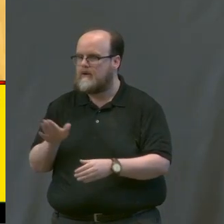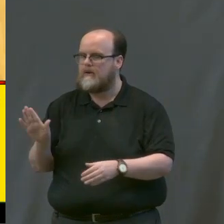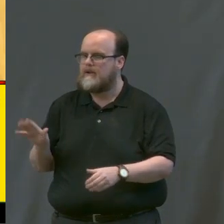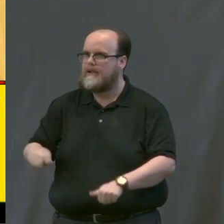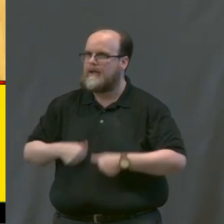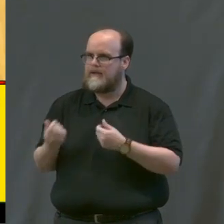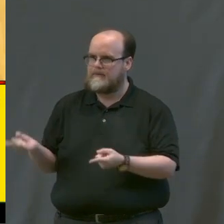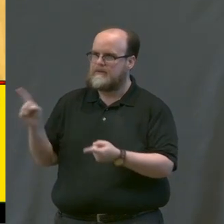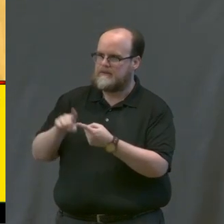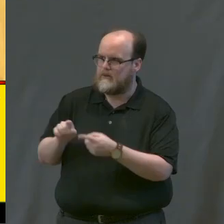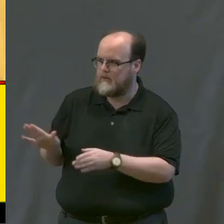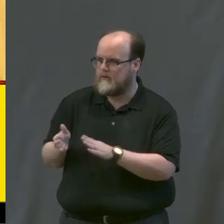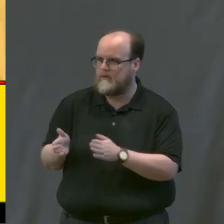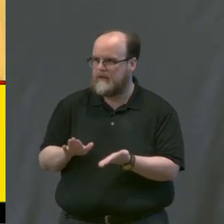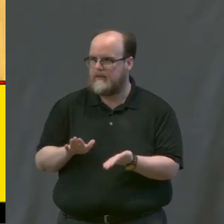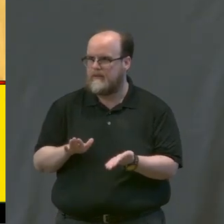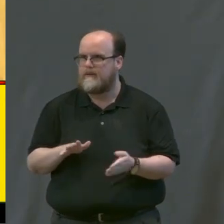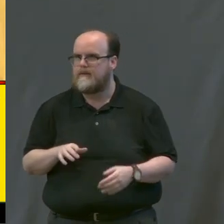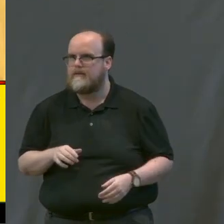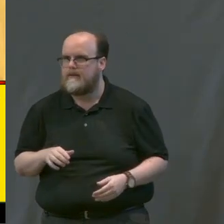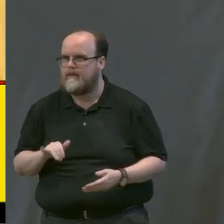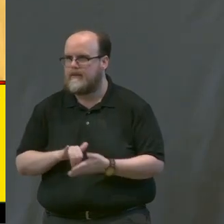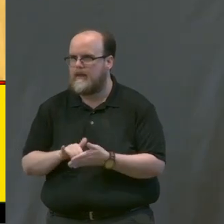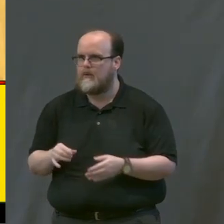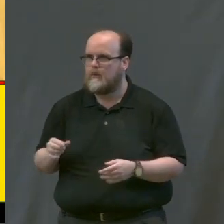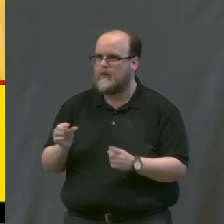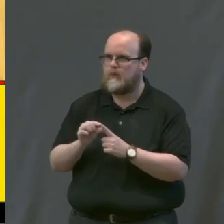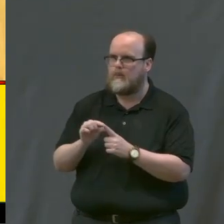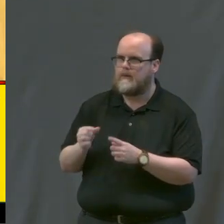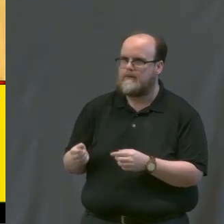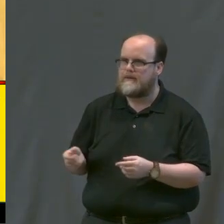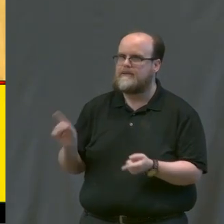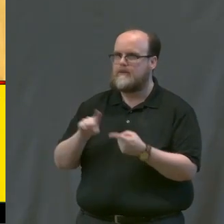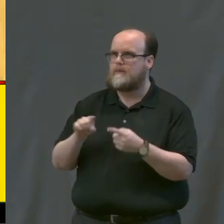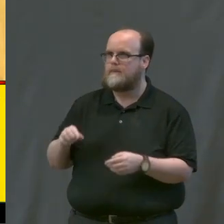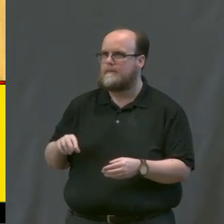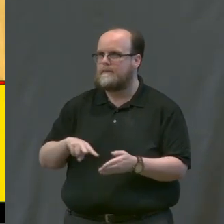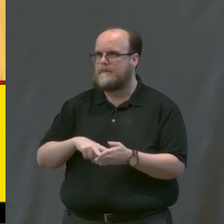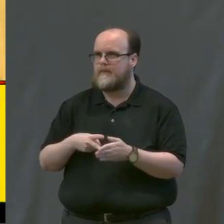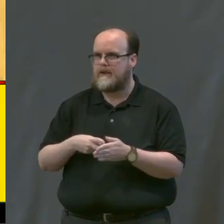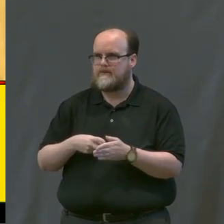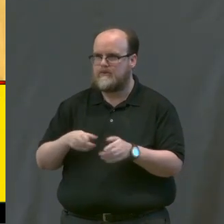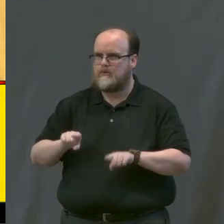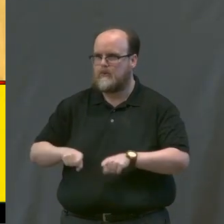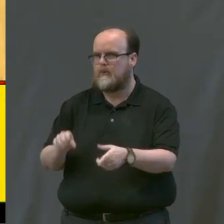word, unto. That word means as far as, or to the point of, or during.